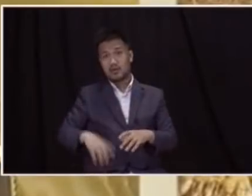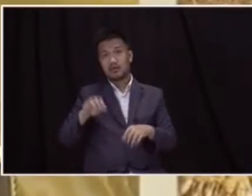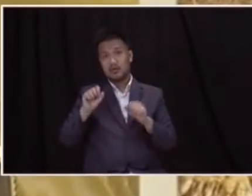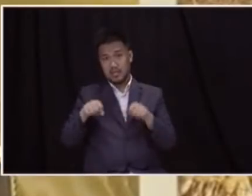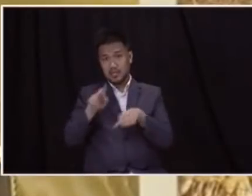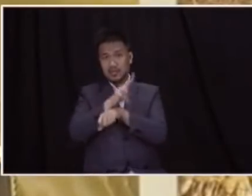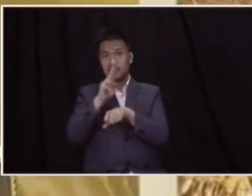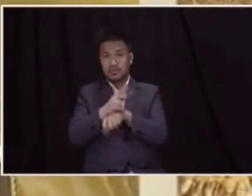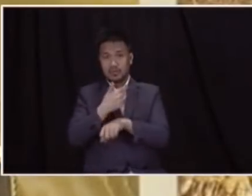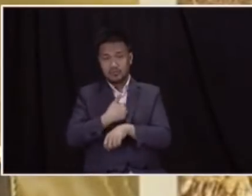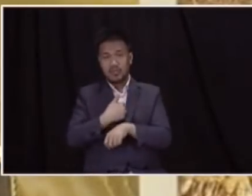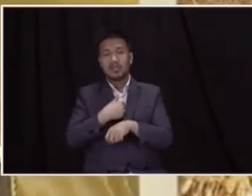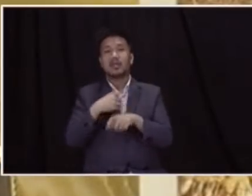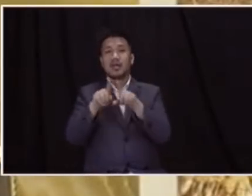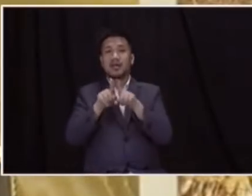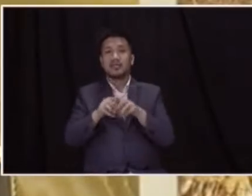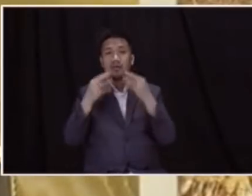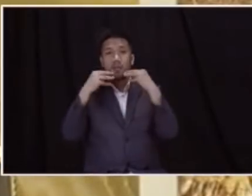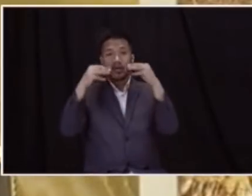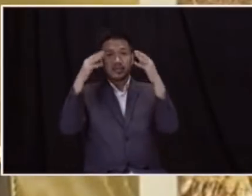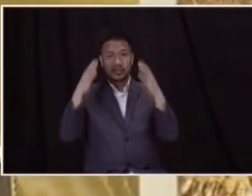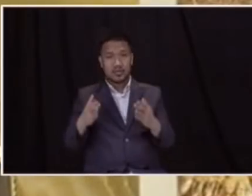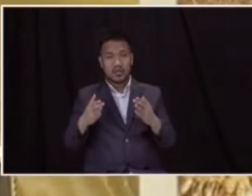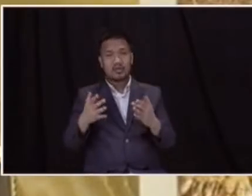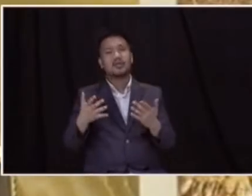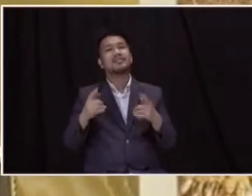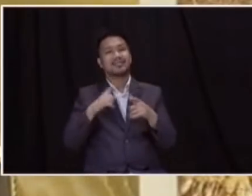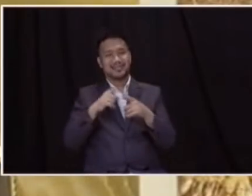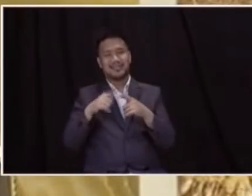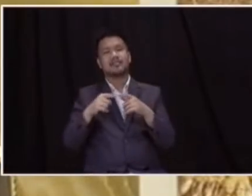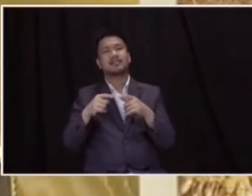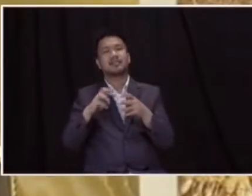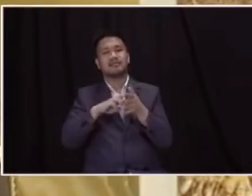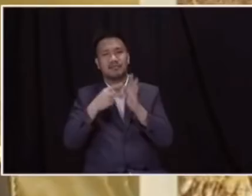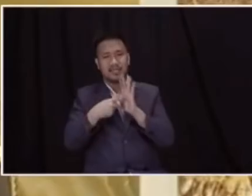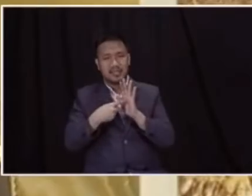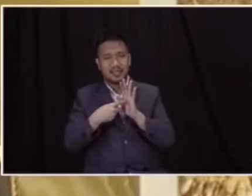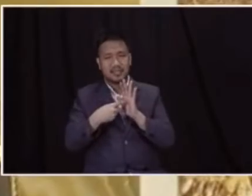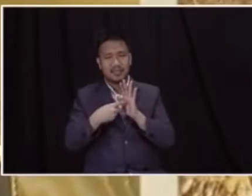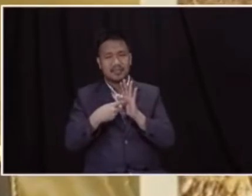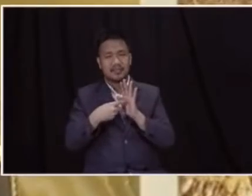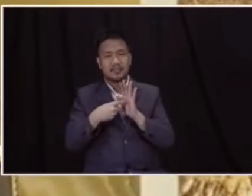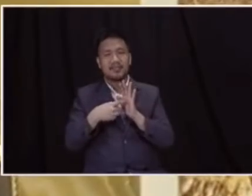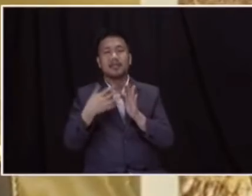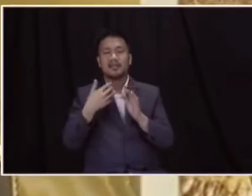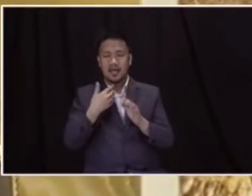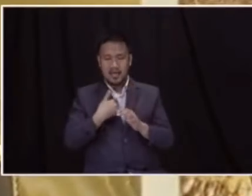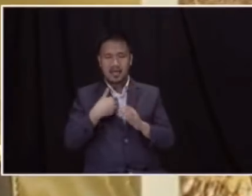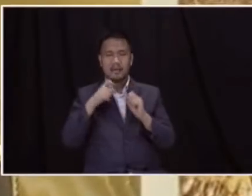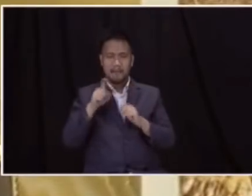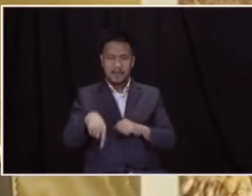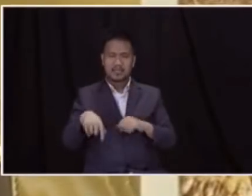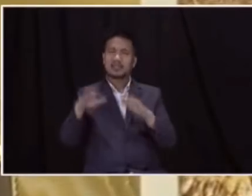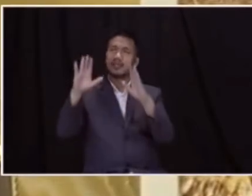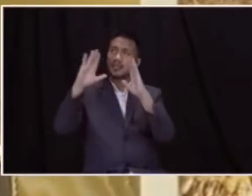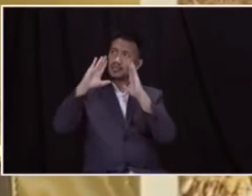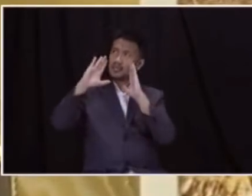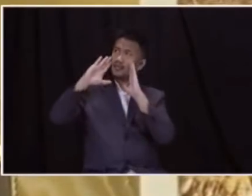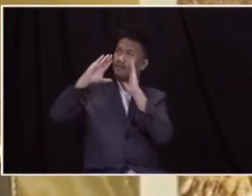me as his herald, then that means I must listen